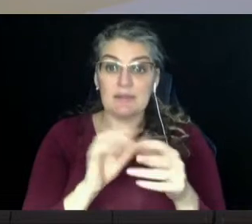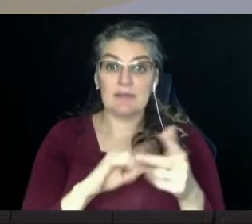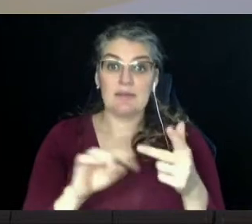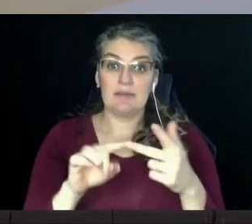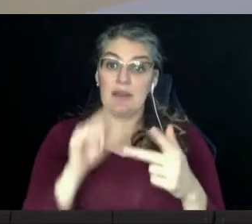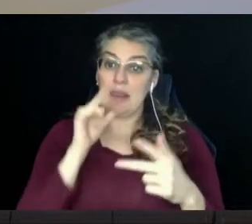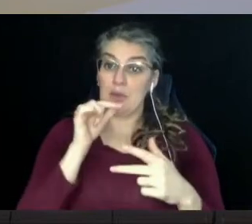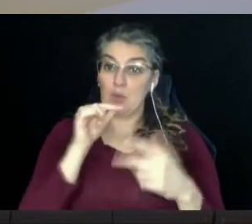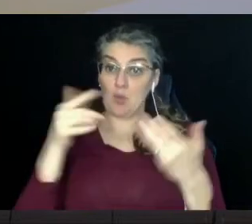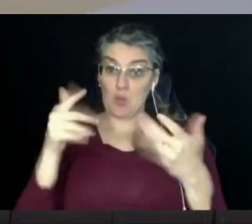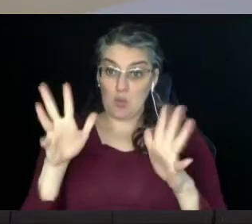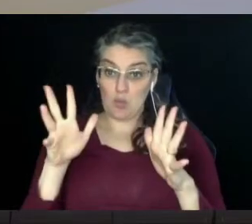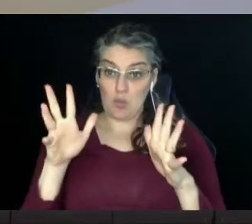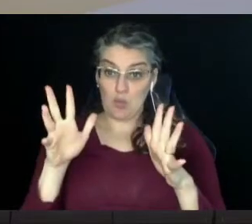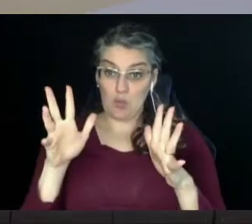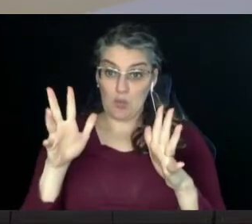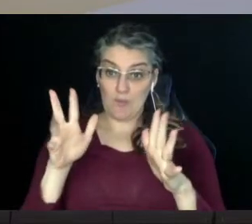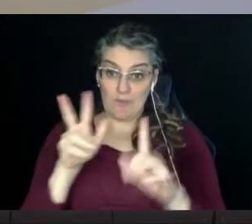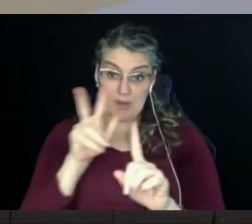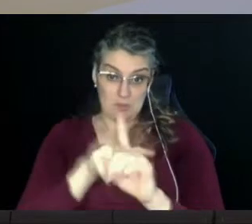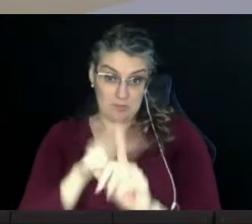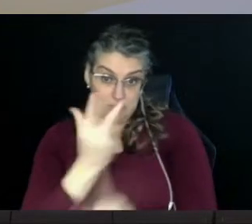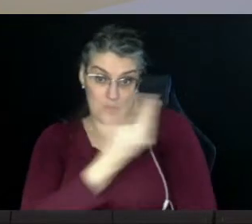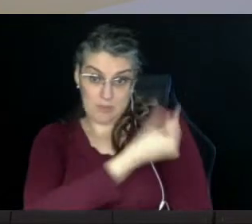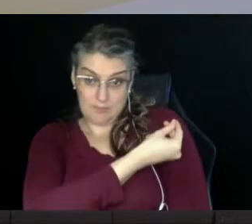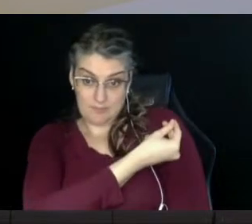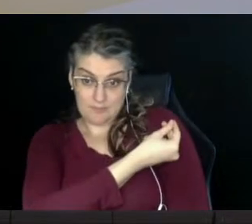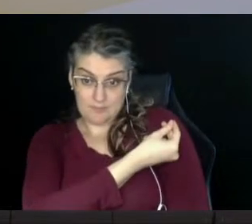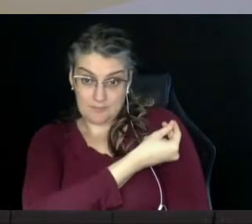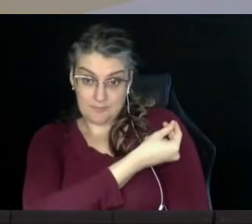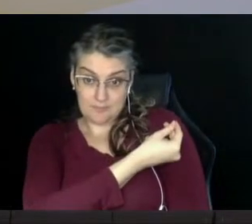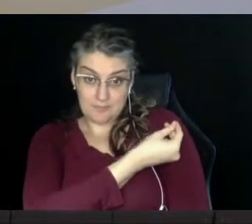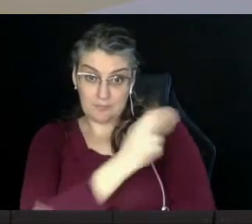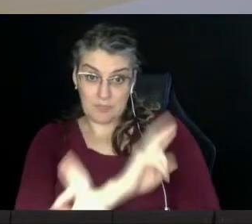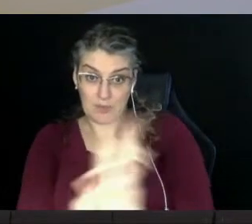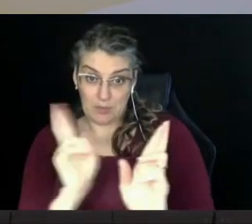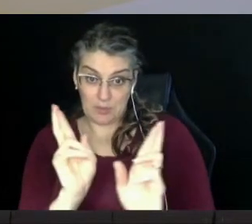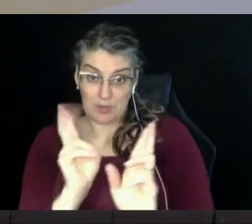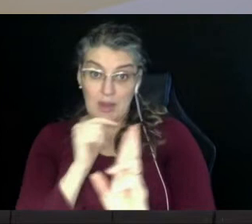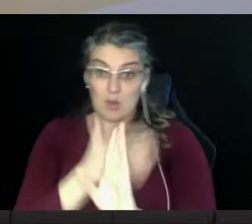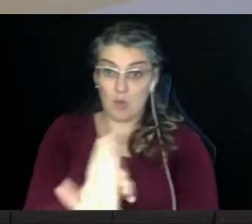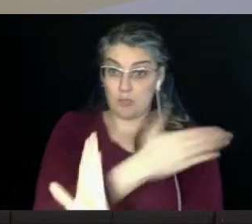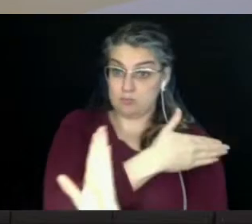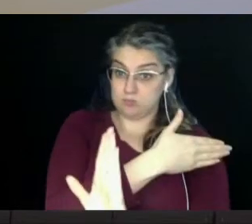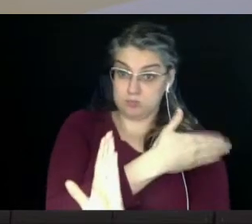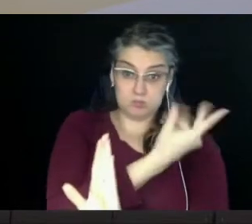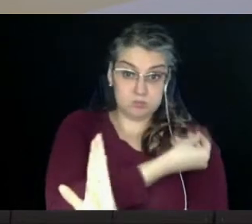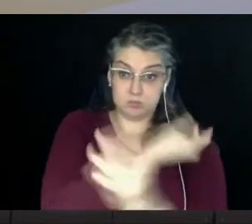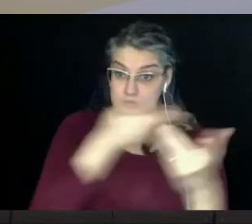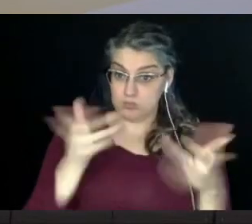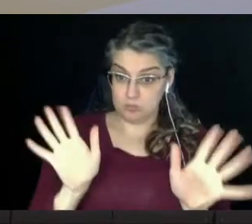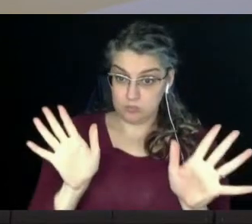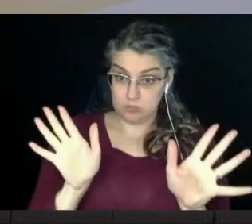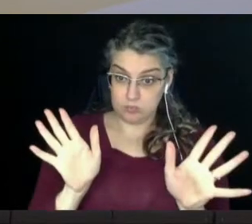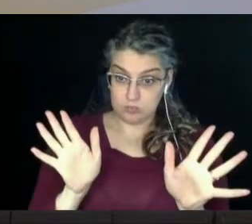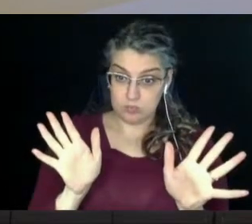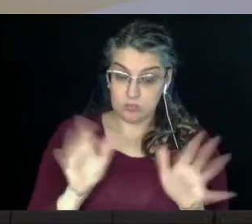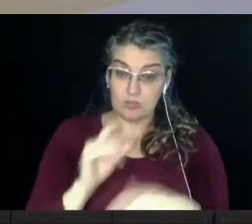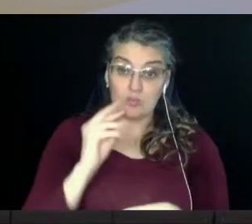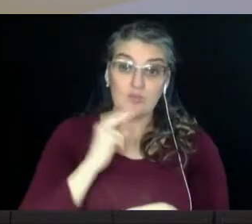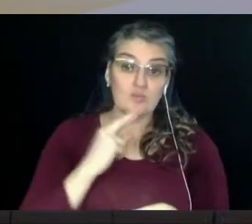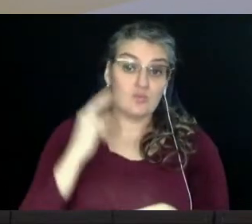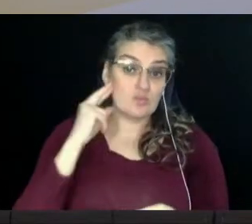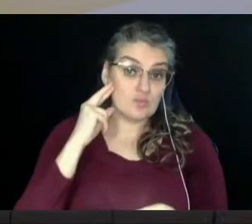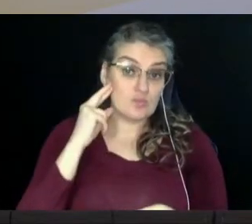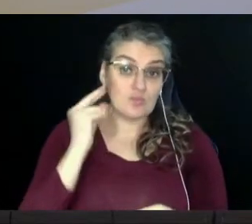of Islanders that are booking vaccine appointments who already has been vaccinated. So residents and staff of long-term care